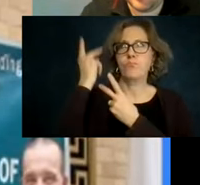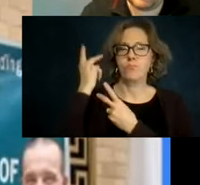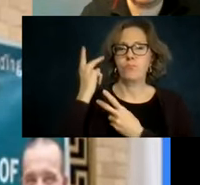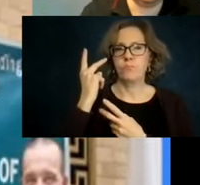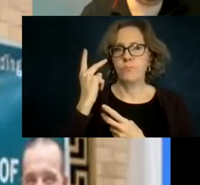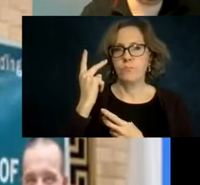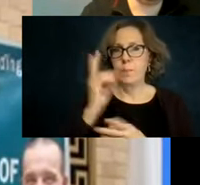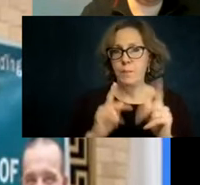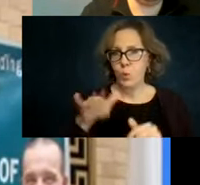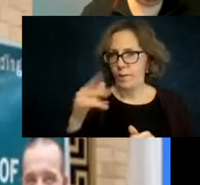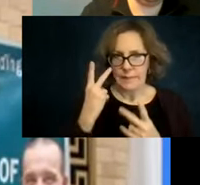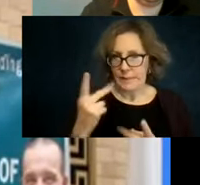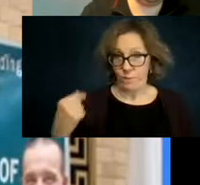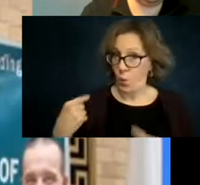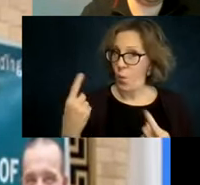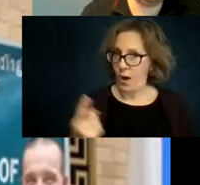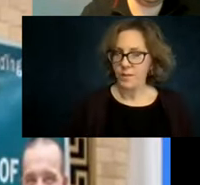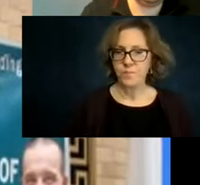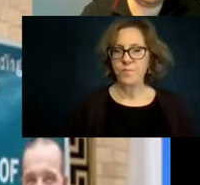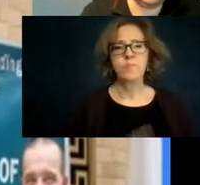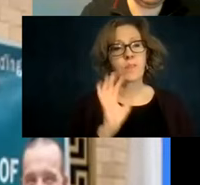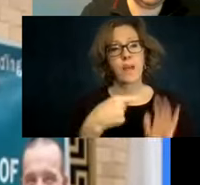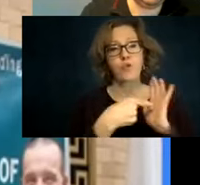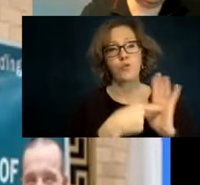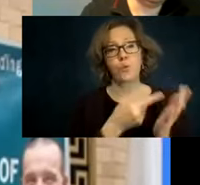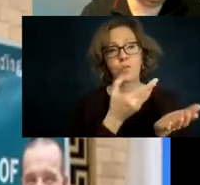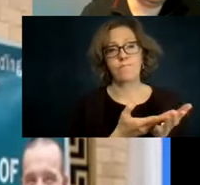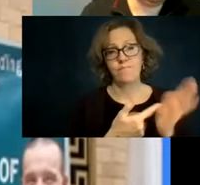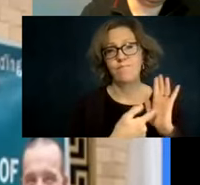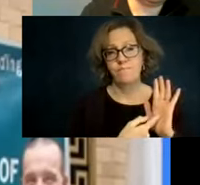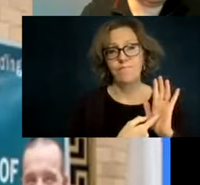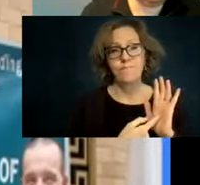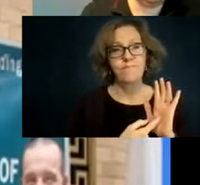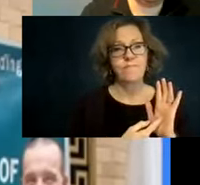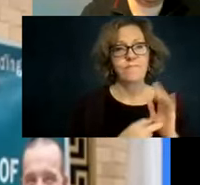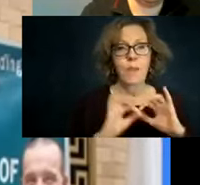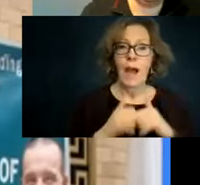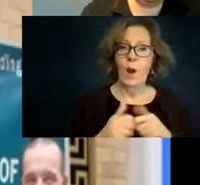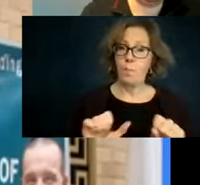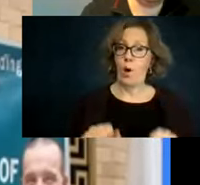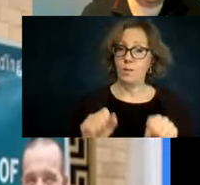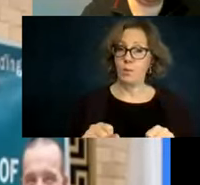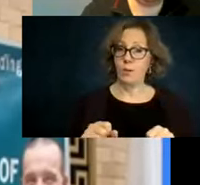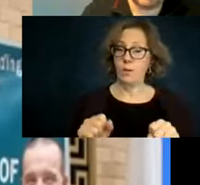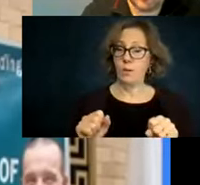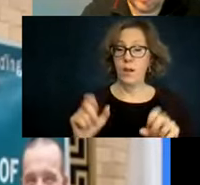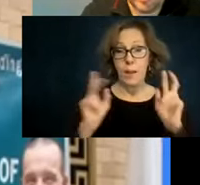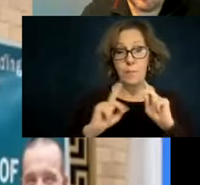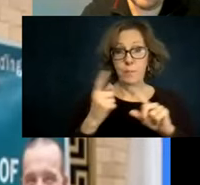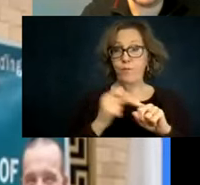in a while. But that is, you know, just goes to show kind of a group coming together, people from all